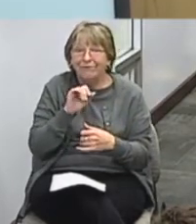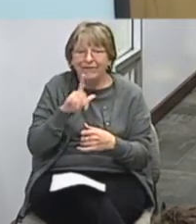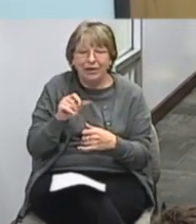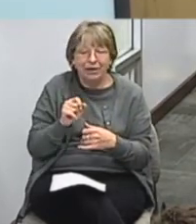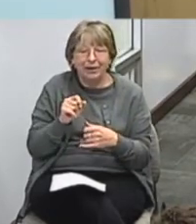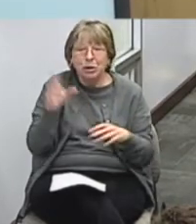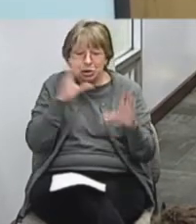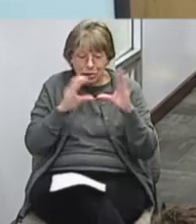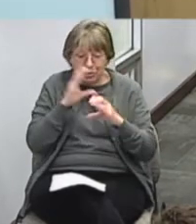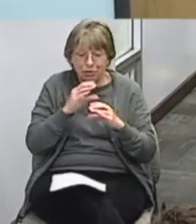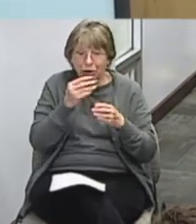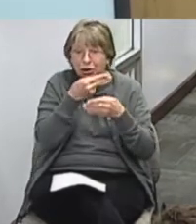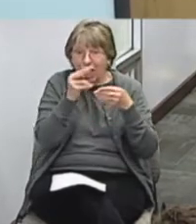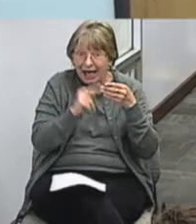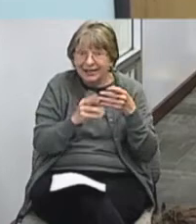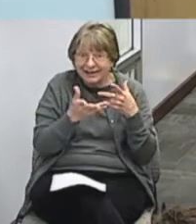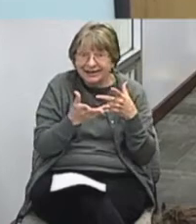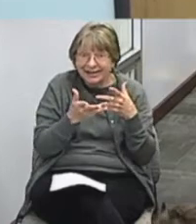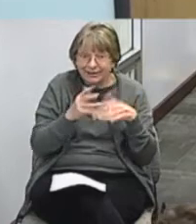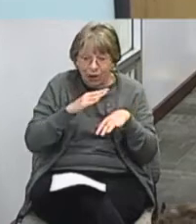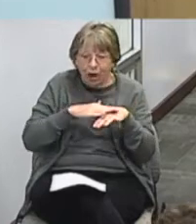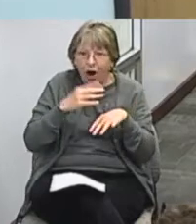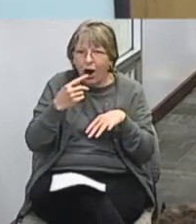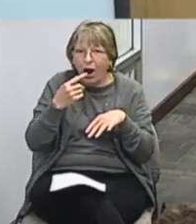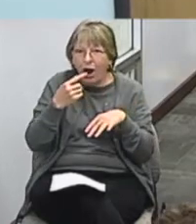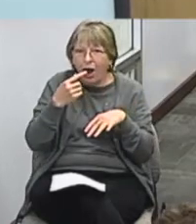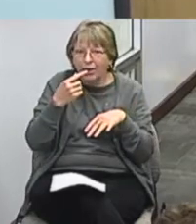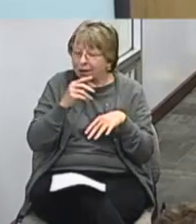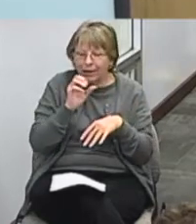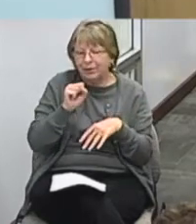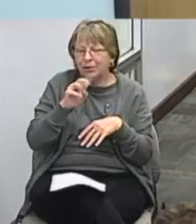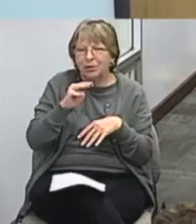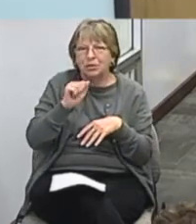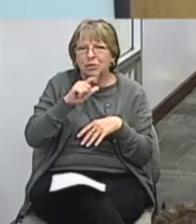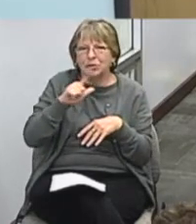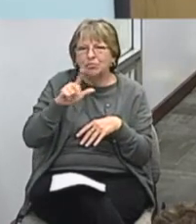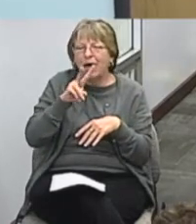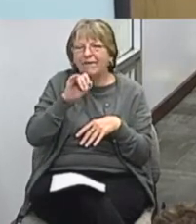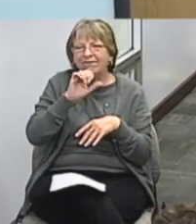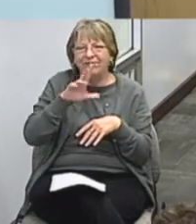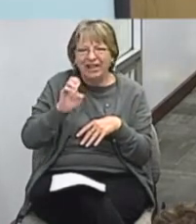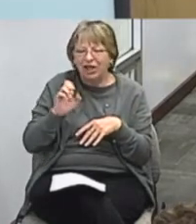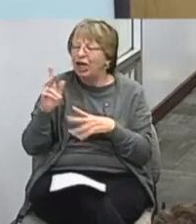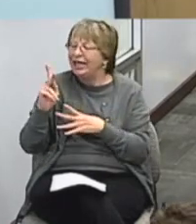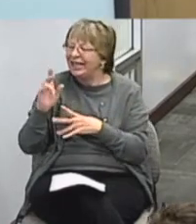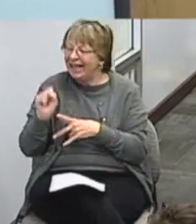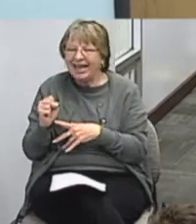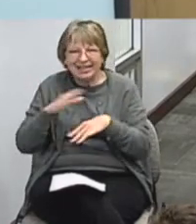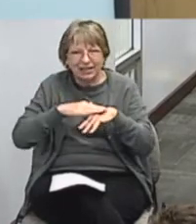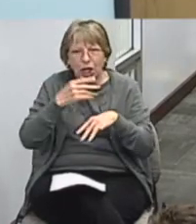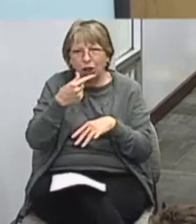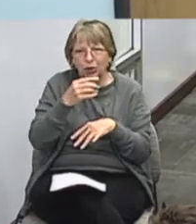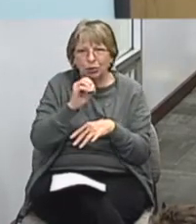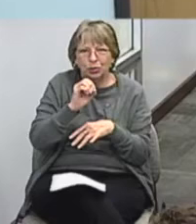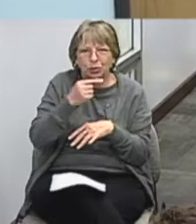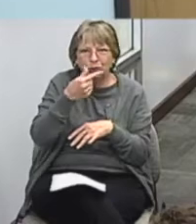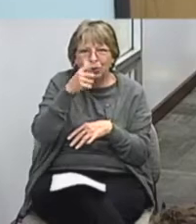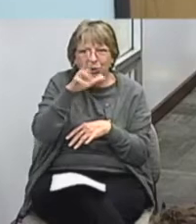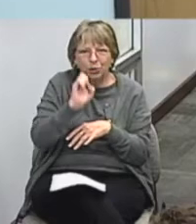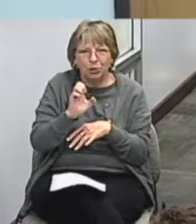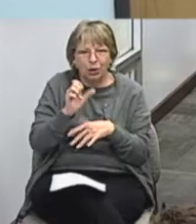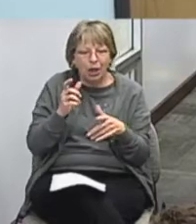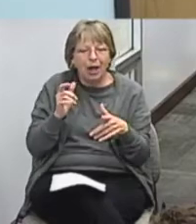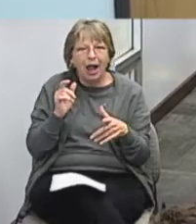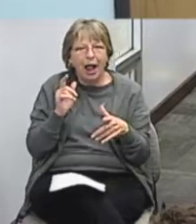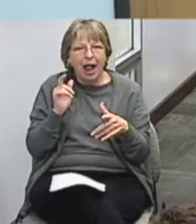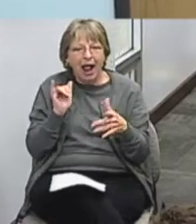Hutchinson, Kansas, or Smallville, Kansas, a majority of what you're going to find in those Google searches is going to lead back to